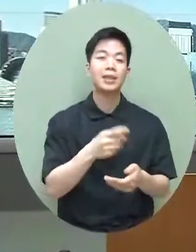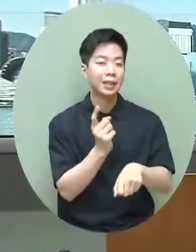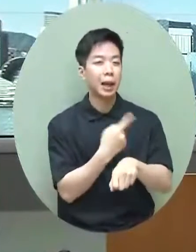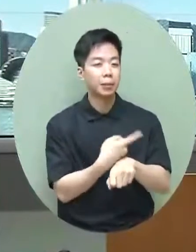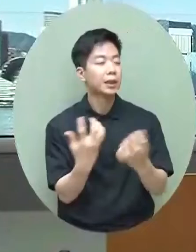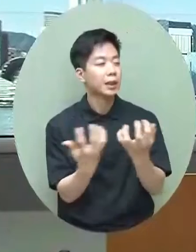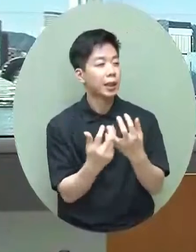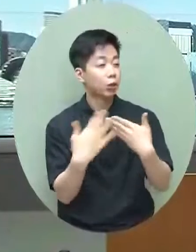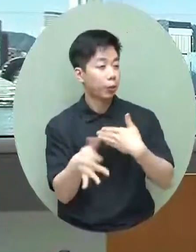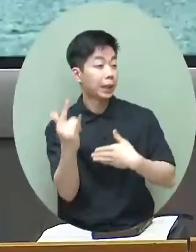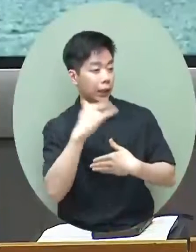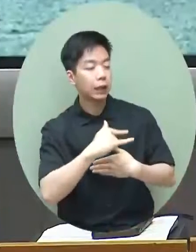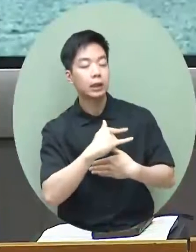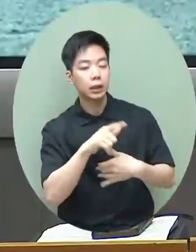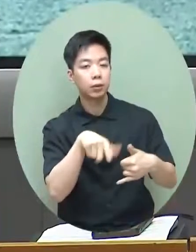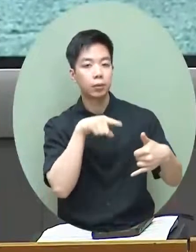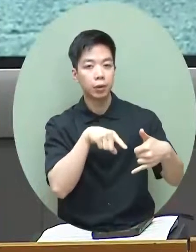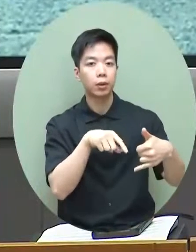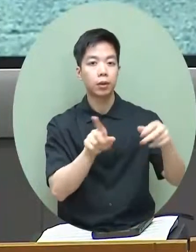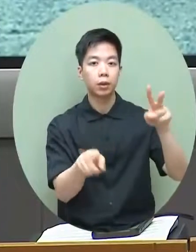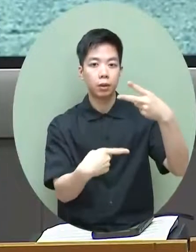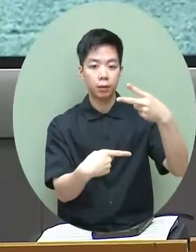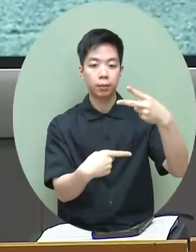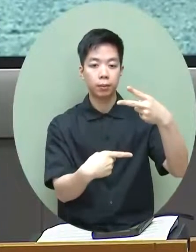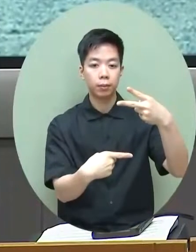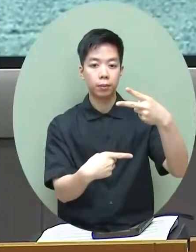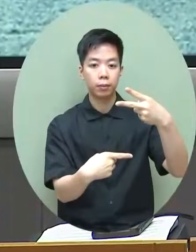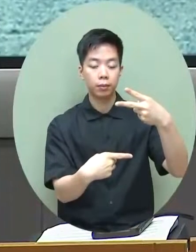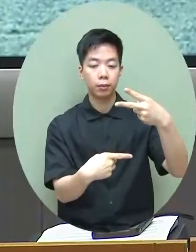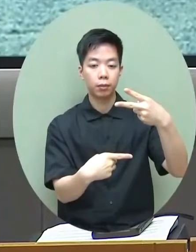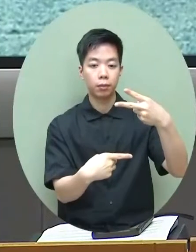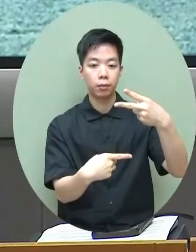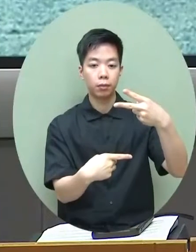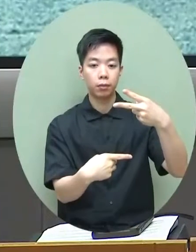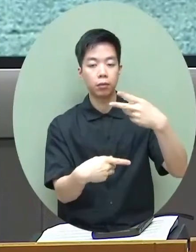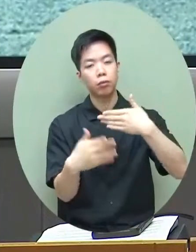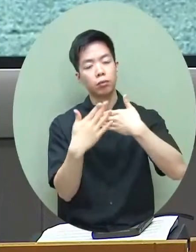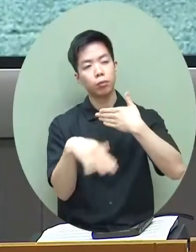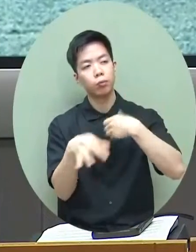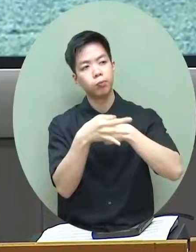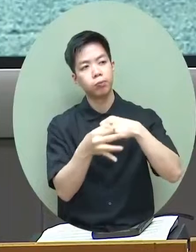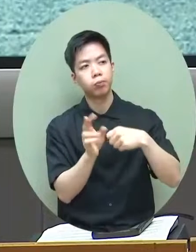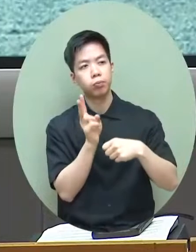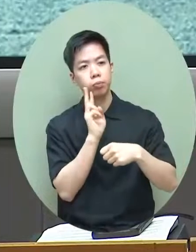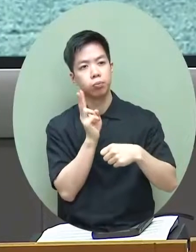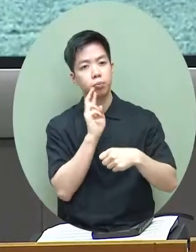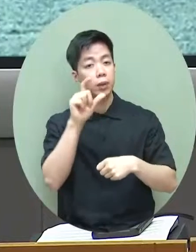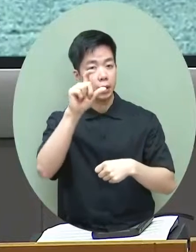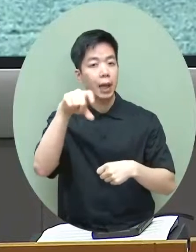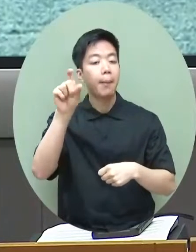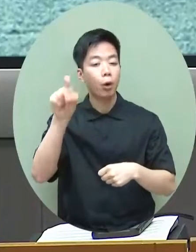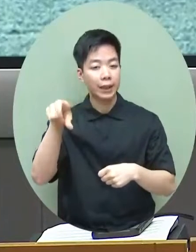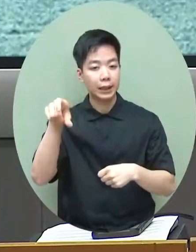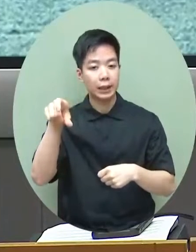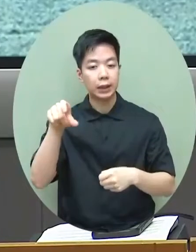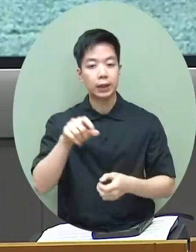now. On February 1st, the person came from Nepal, and